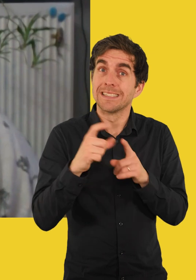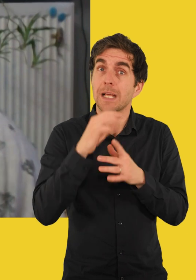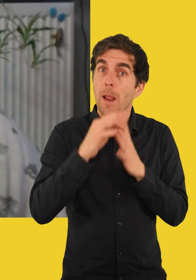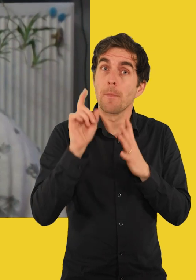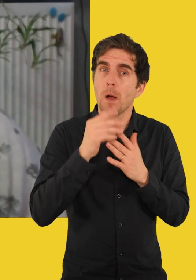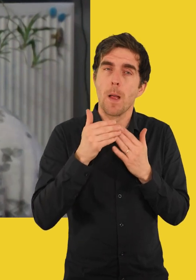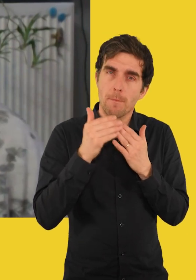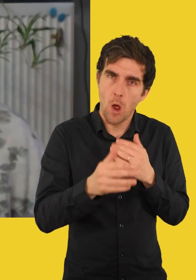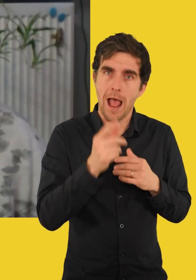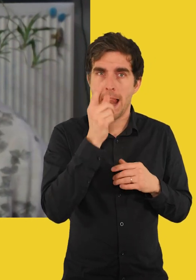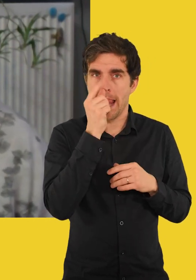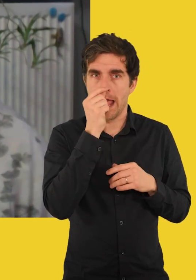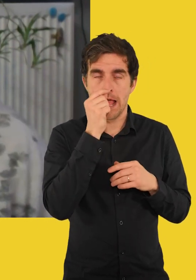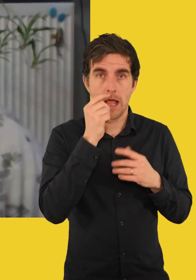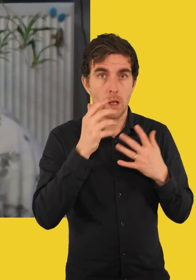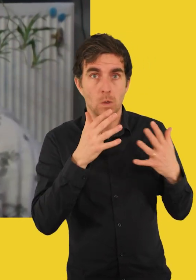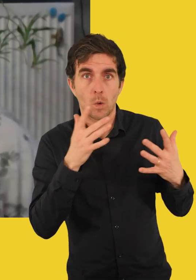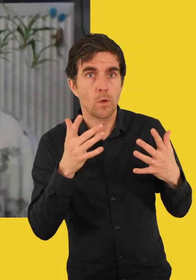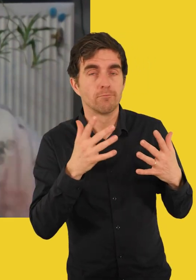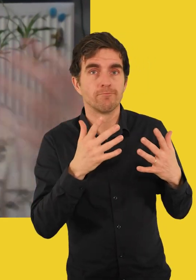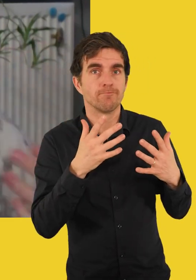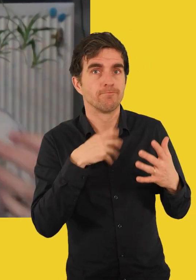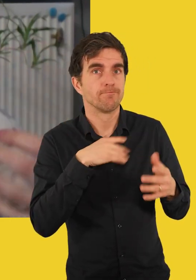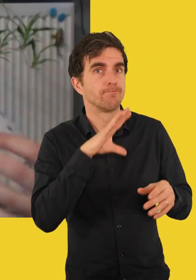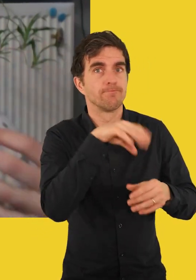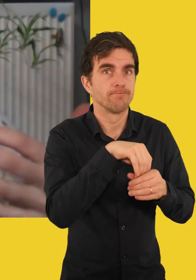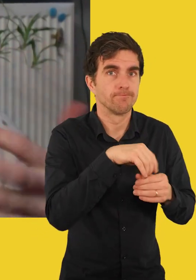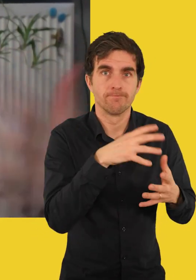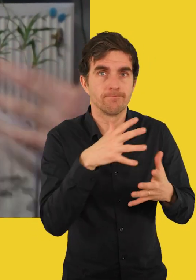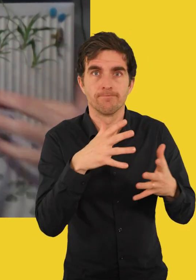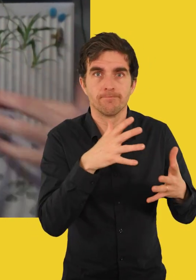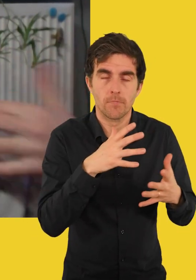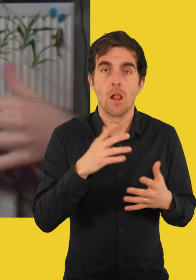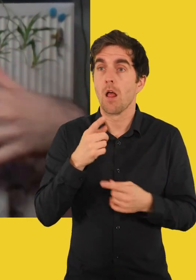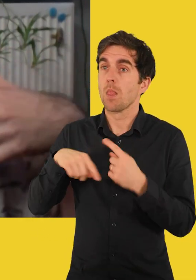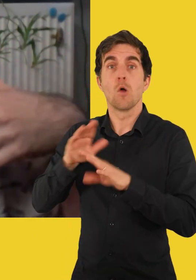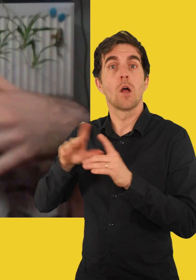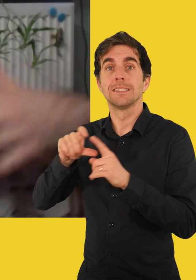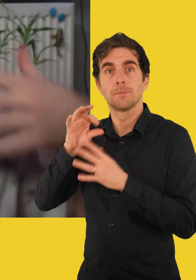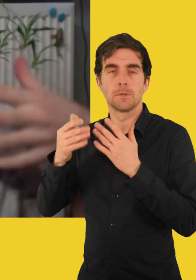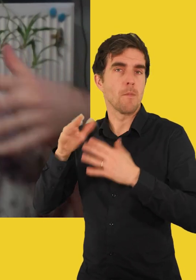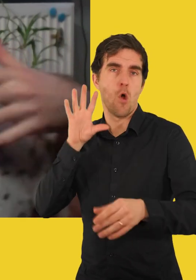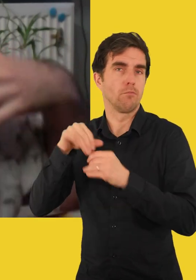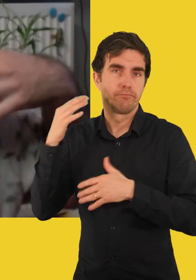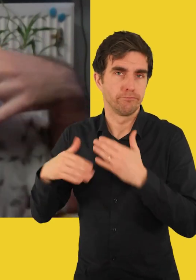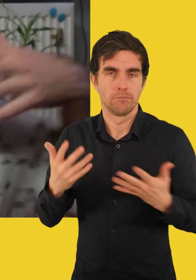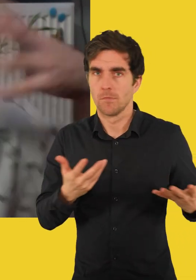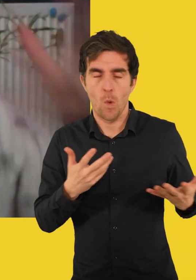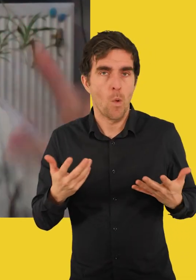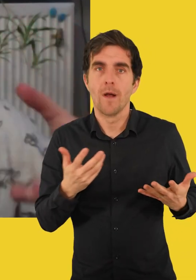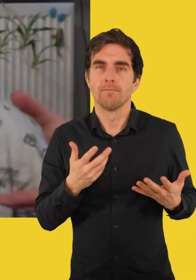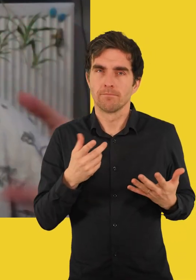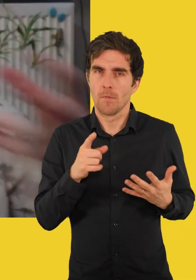disabled people are less likely to be involved in climate organizing than our non-disabled counterparts, in part due to a lack